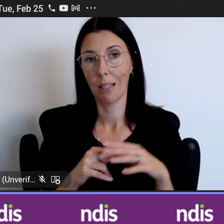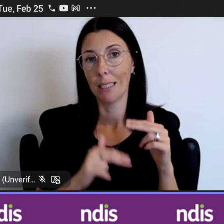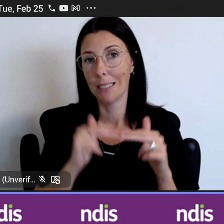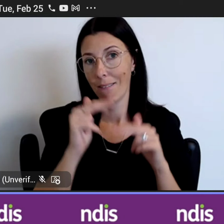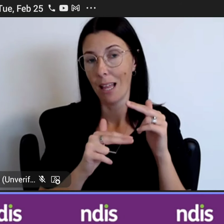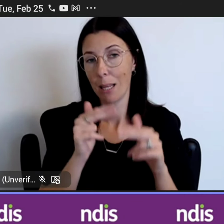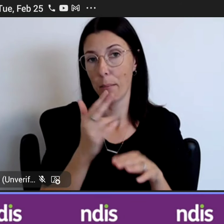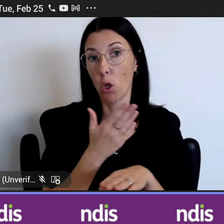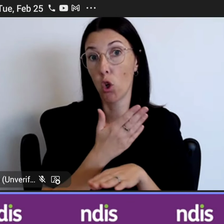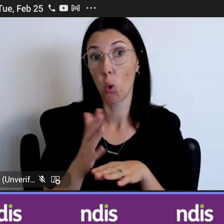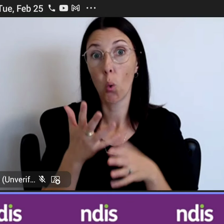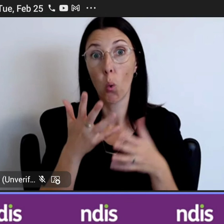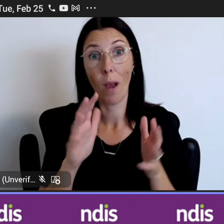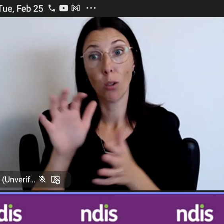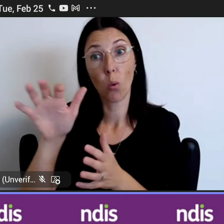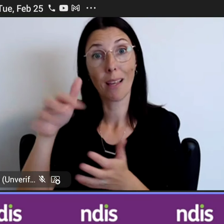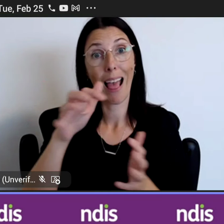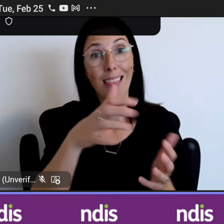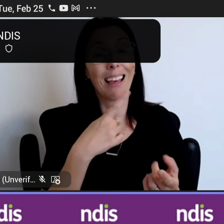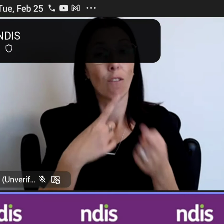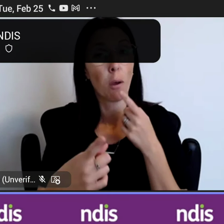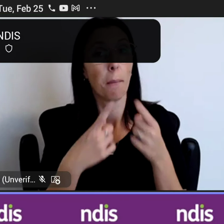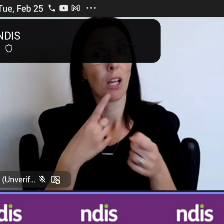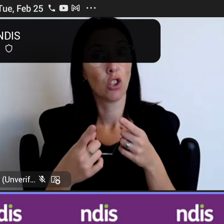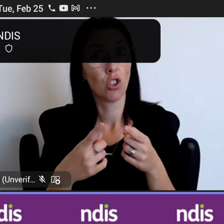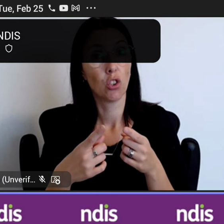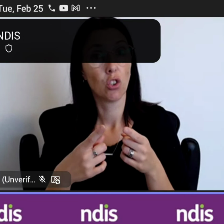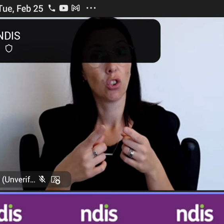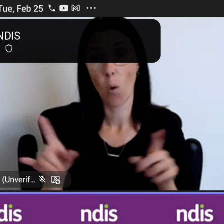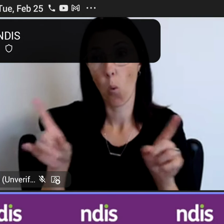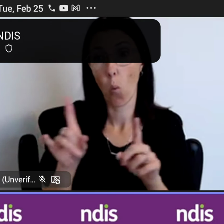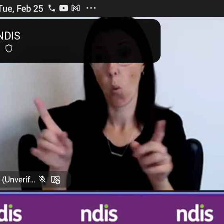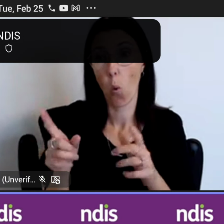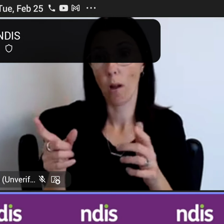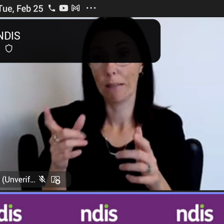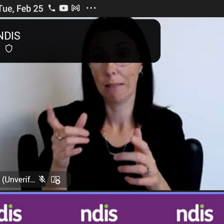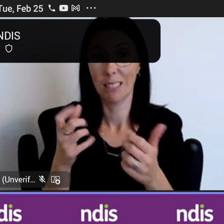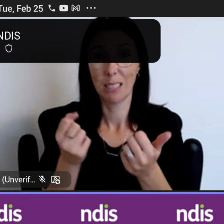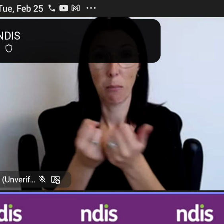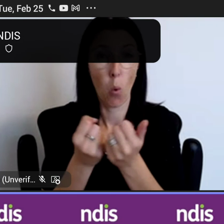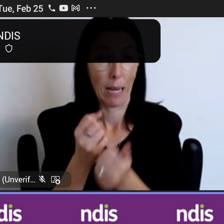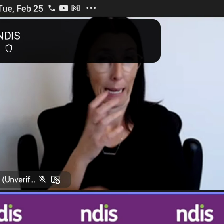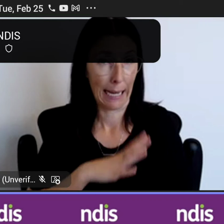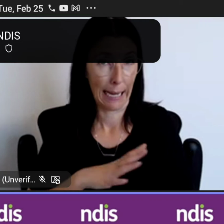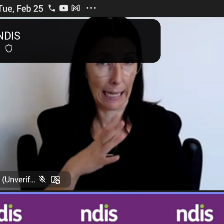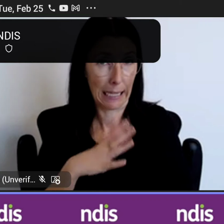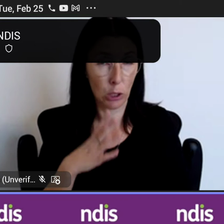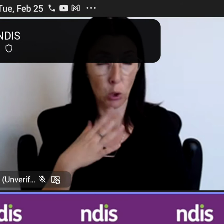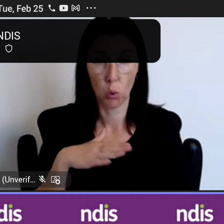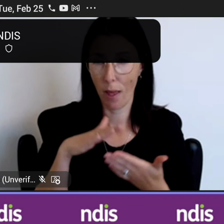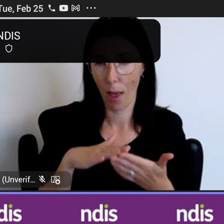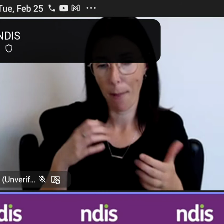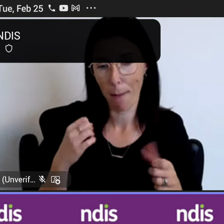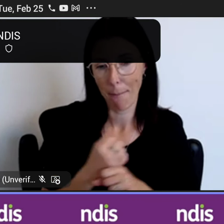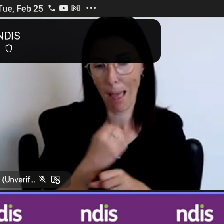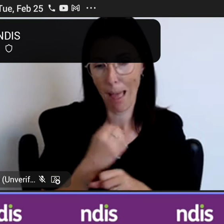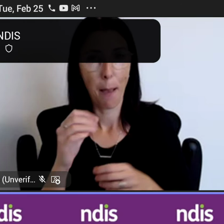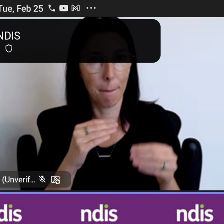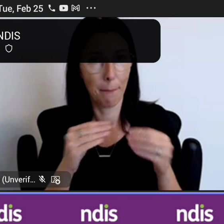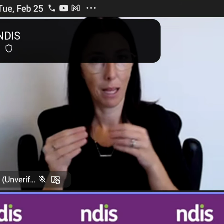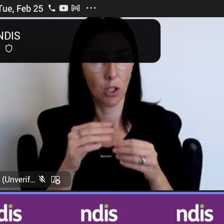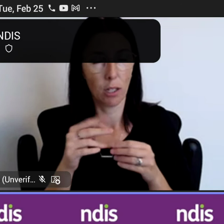of a new way to gather information about the support people need to inform their NDIS budget, called a